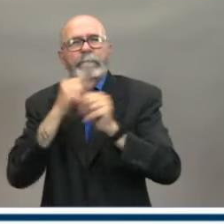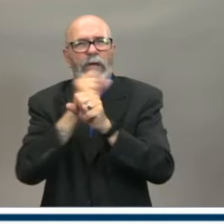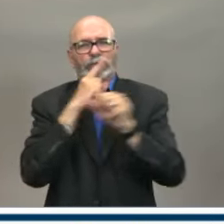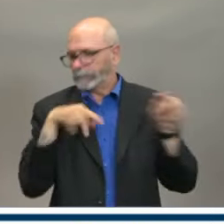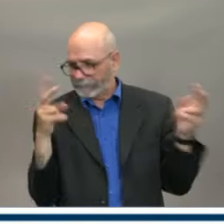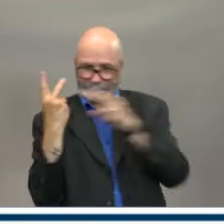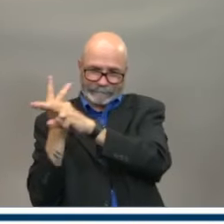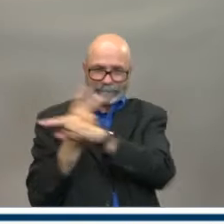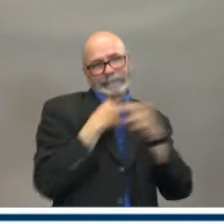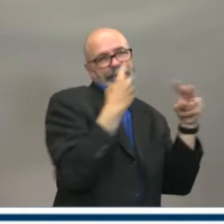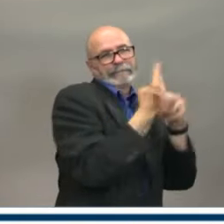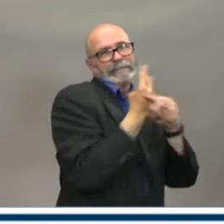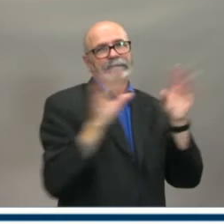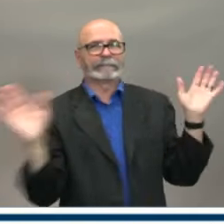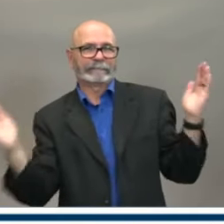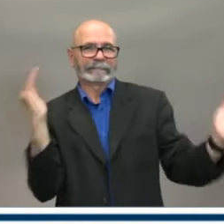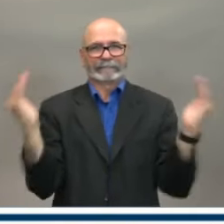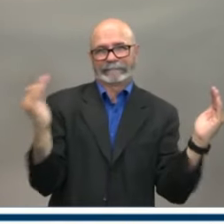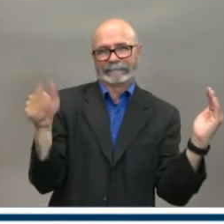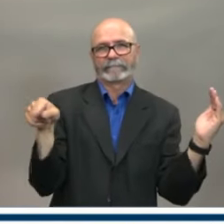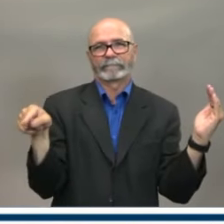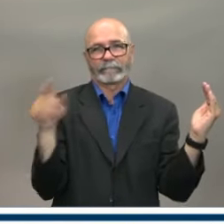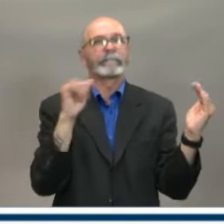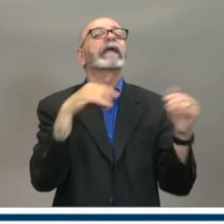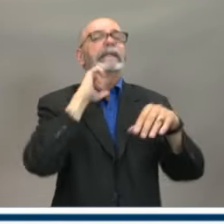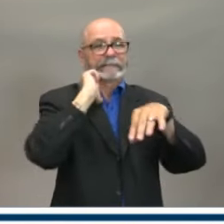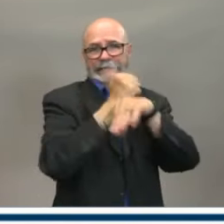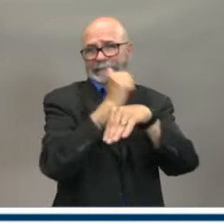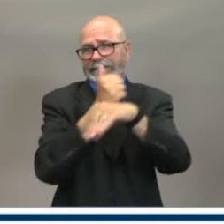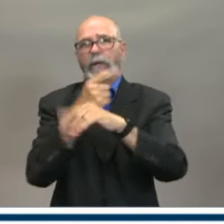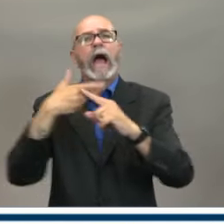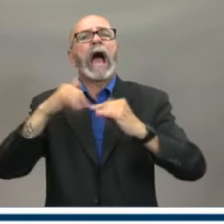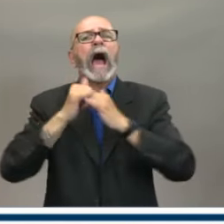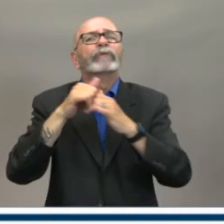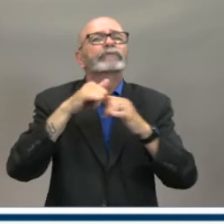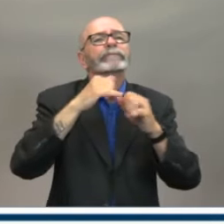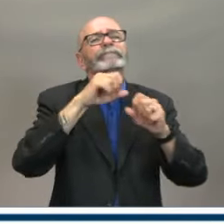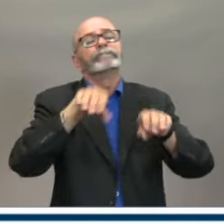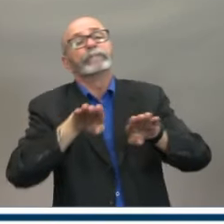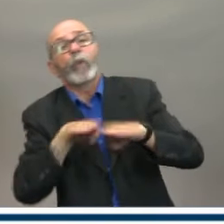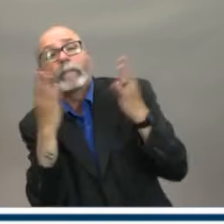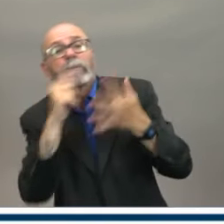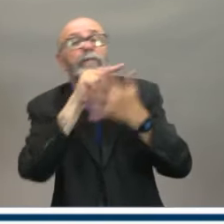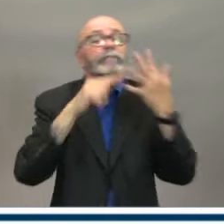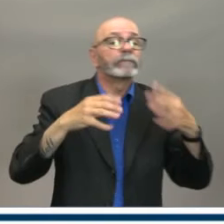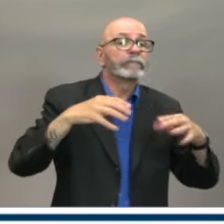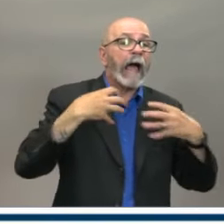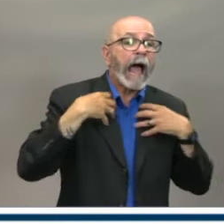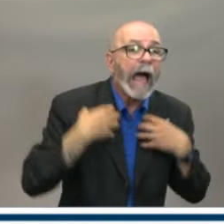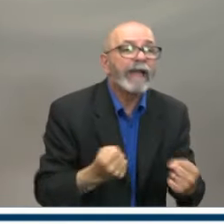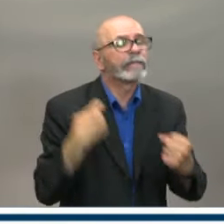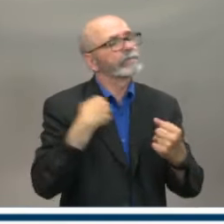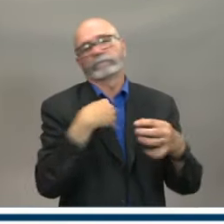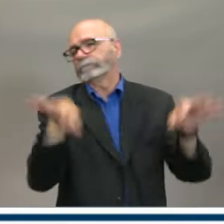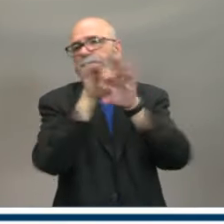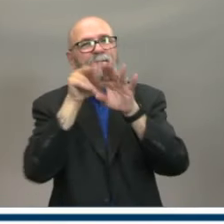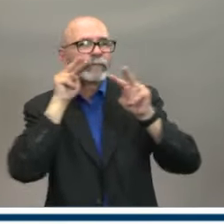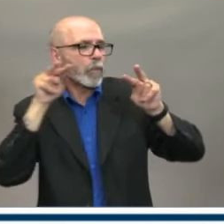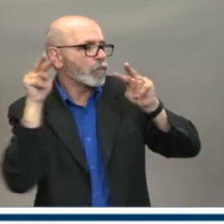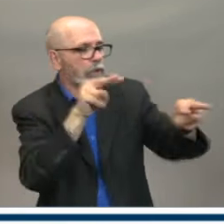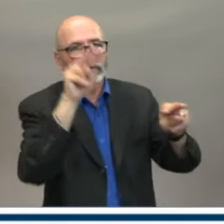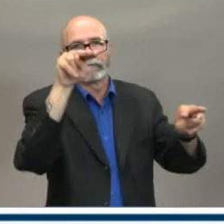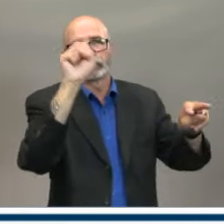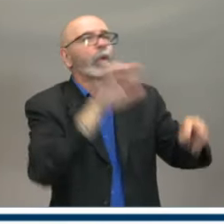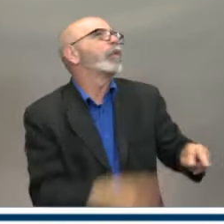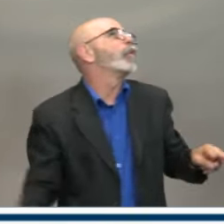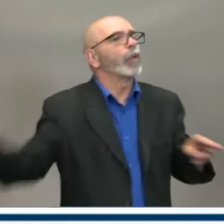indicator to informing the timing of our recovery plan. Next question will go to